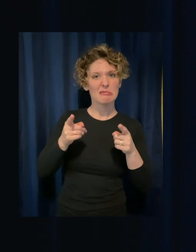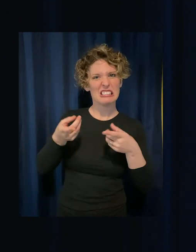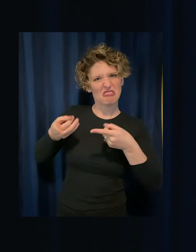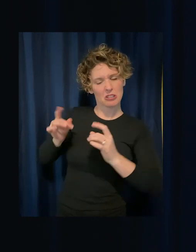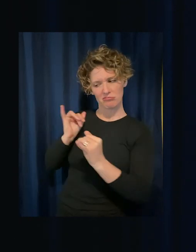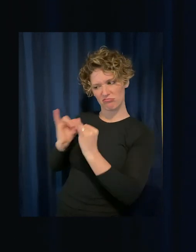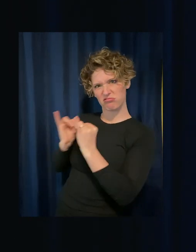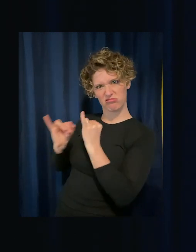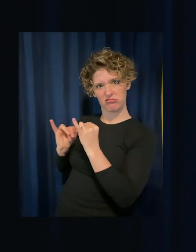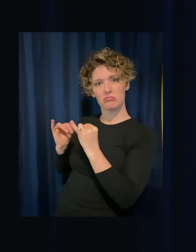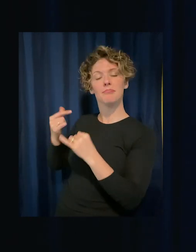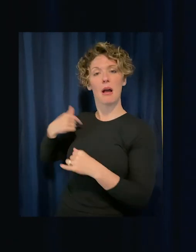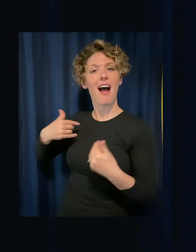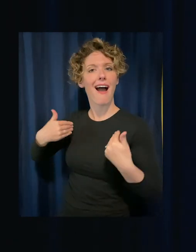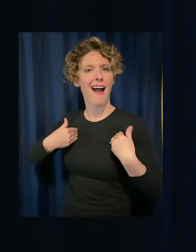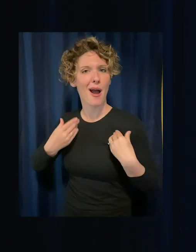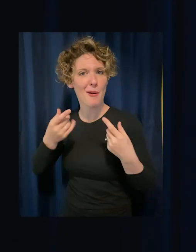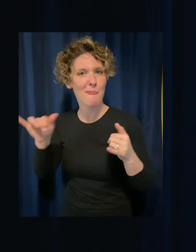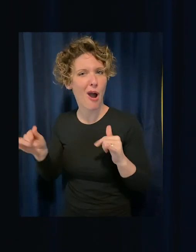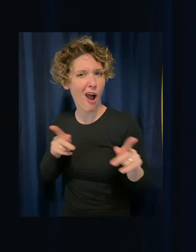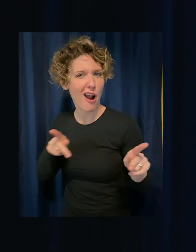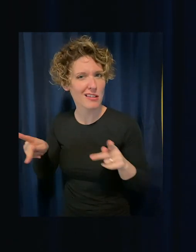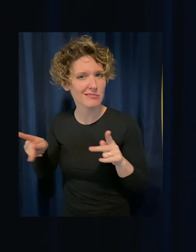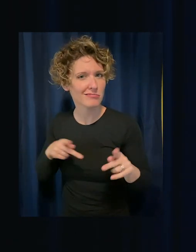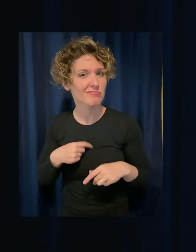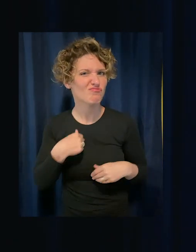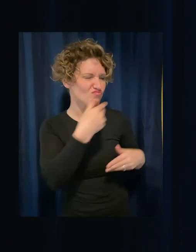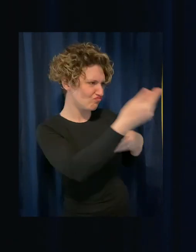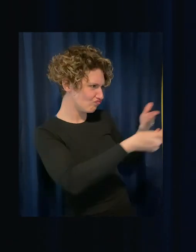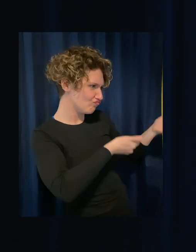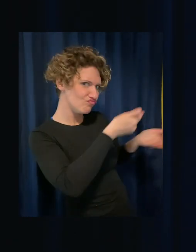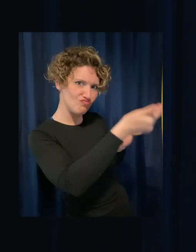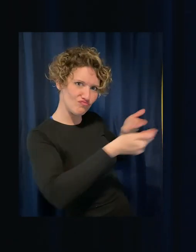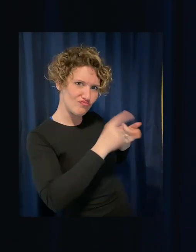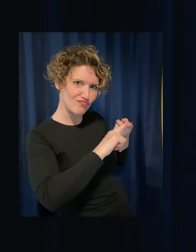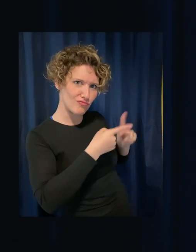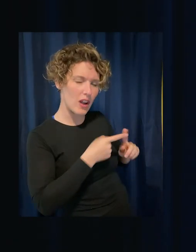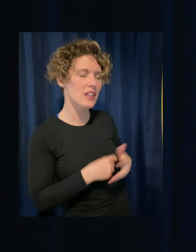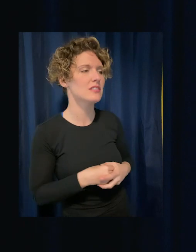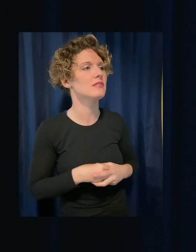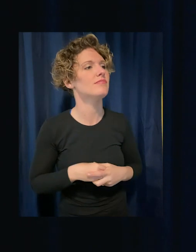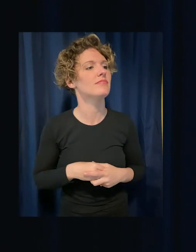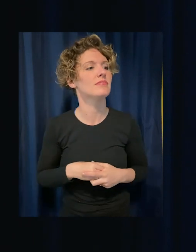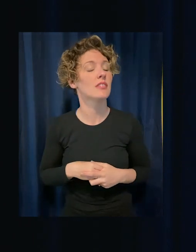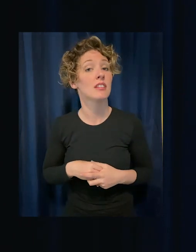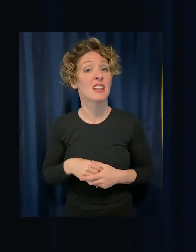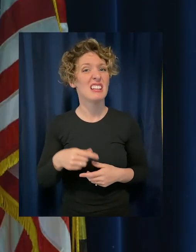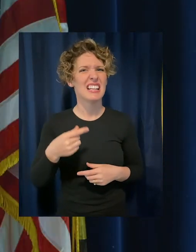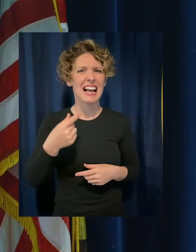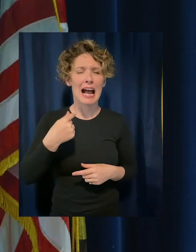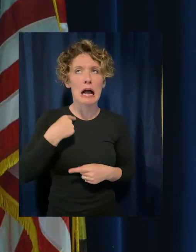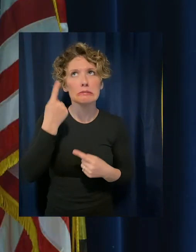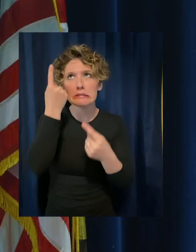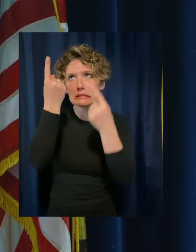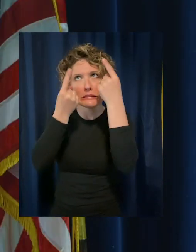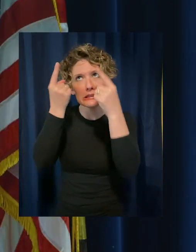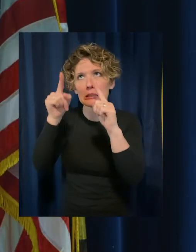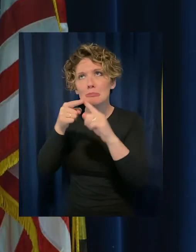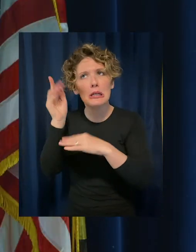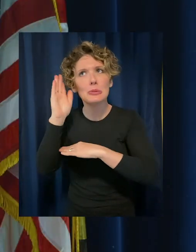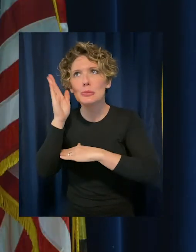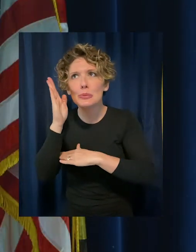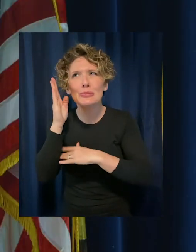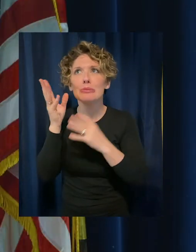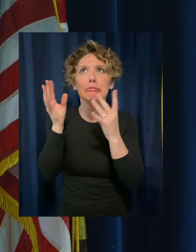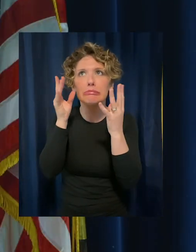by. Since this speech was on my mind, I asked my friends' kids if they had advice for you. They're all